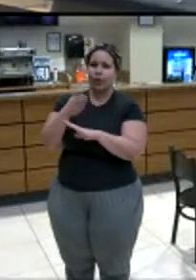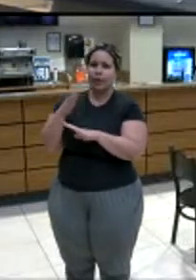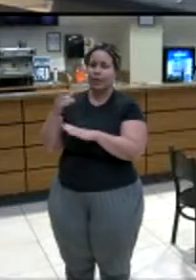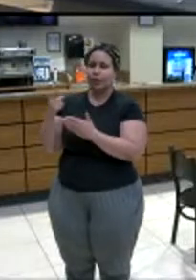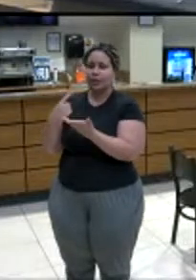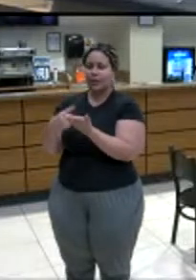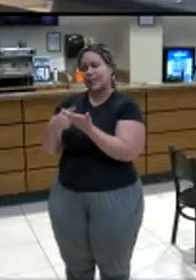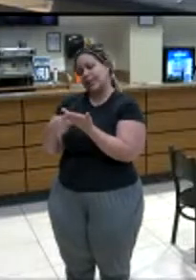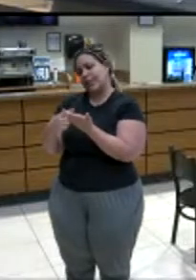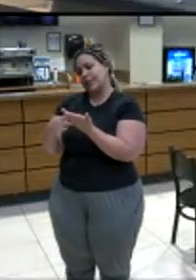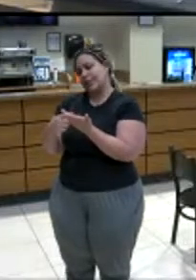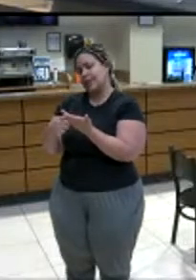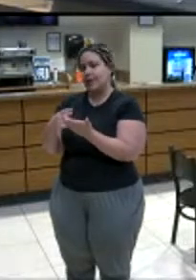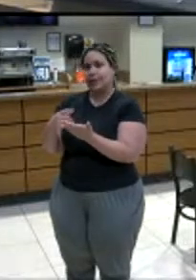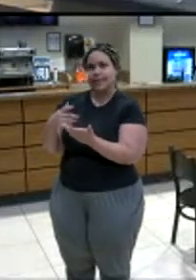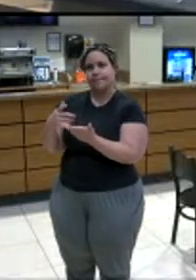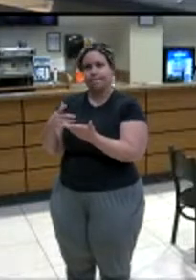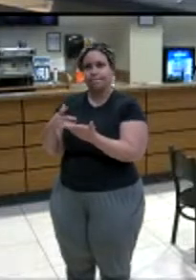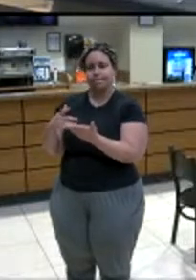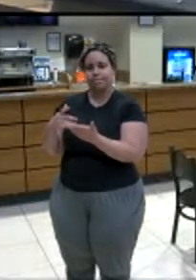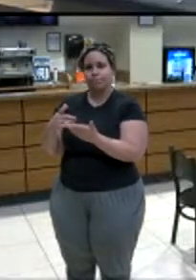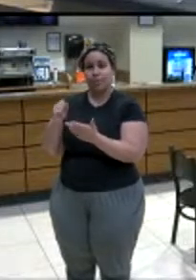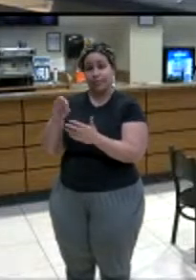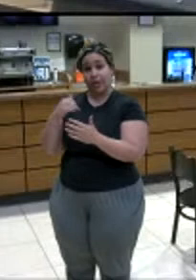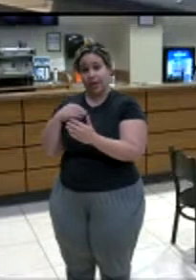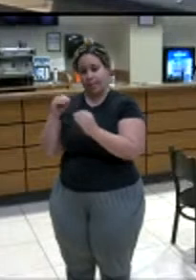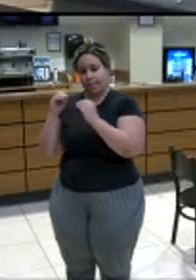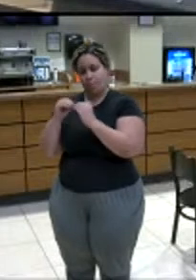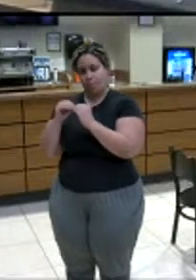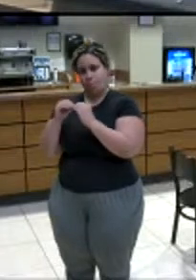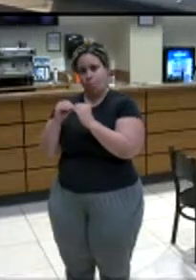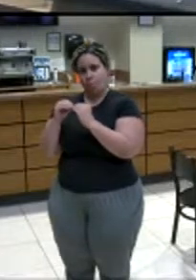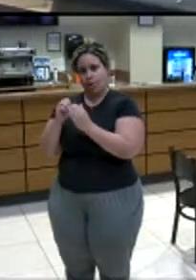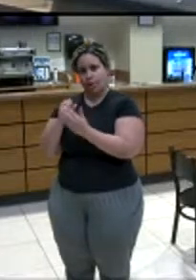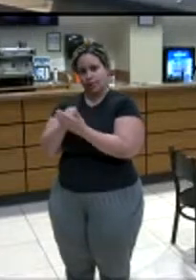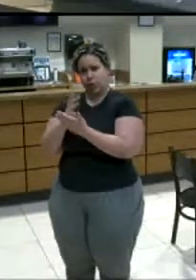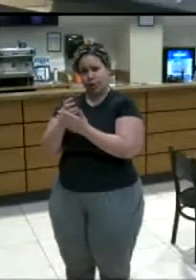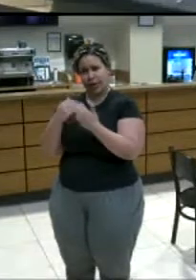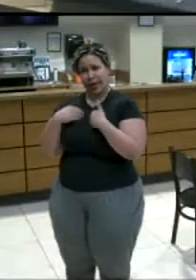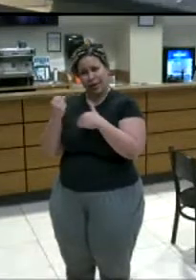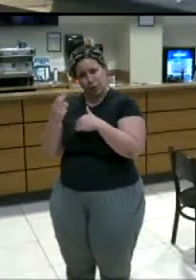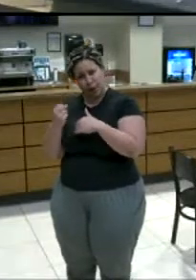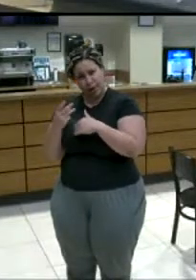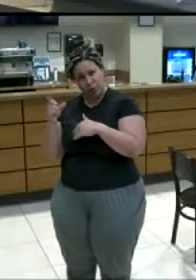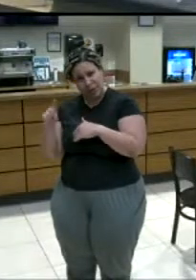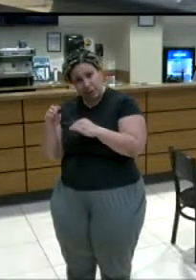of talking about if we had more social workers, I wrote down, we have 12 social workers. Do we need